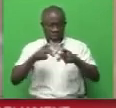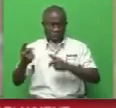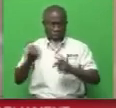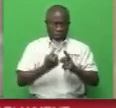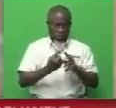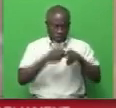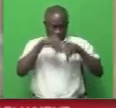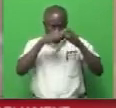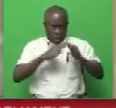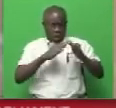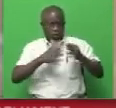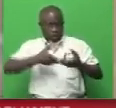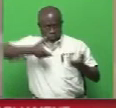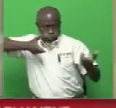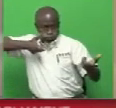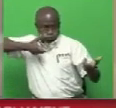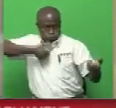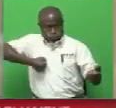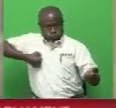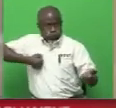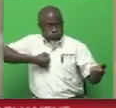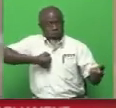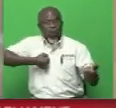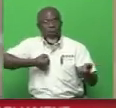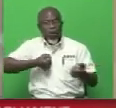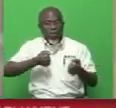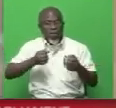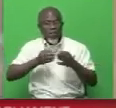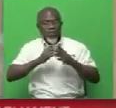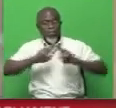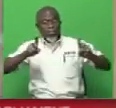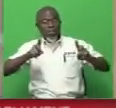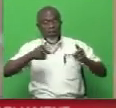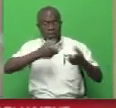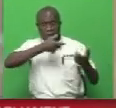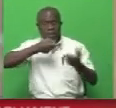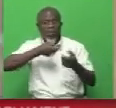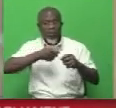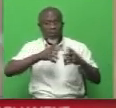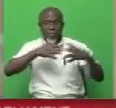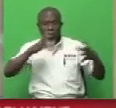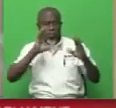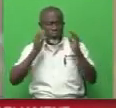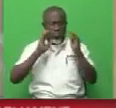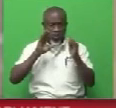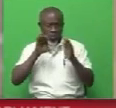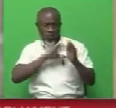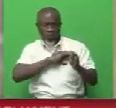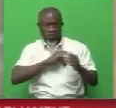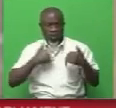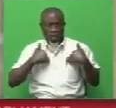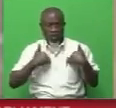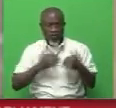or whatever it is, the big, big guns, bigger than anything the police have. This is what they are doing. And you know what is dangerous about this, Madam